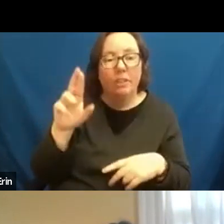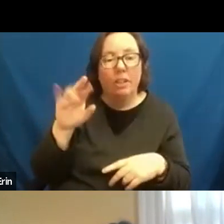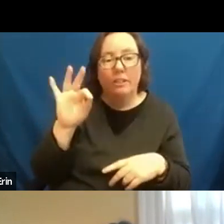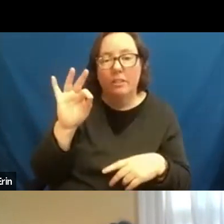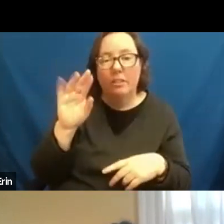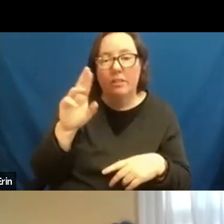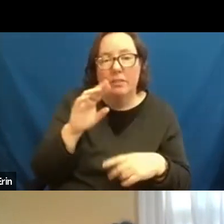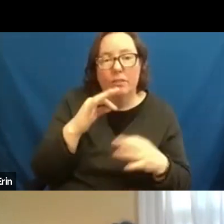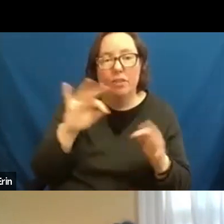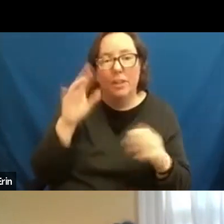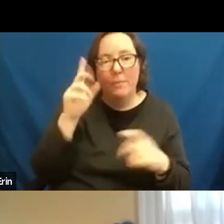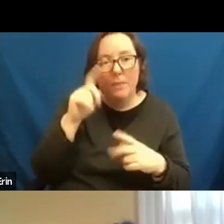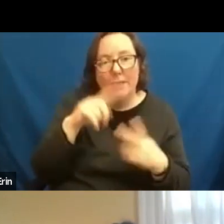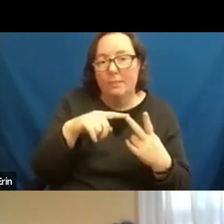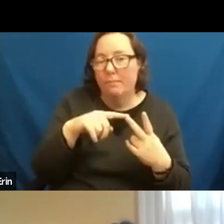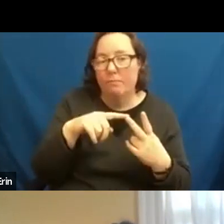Wisdom?